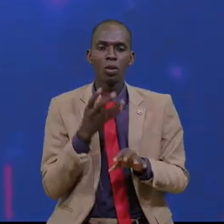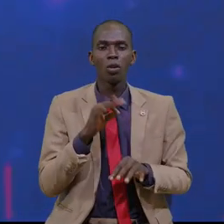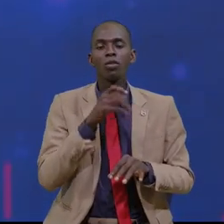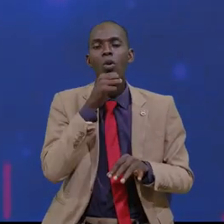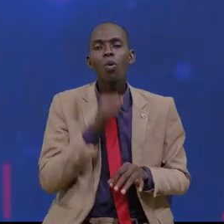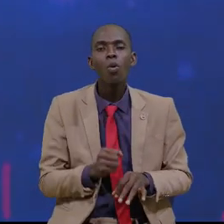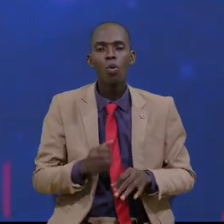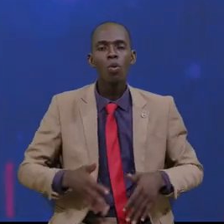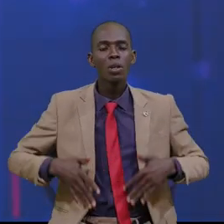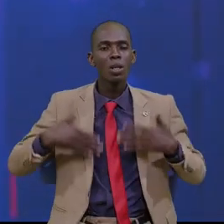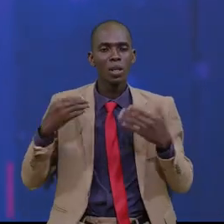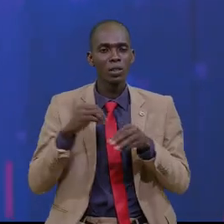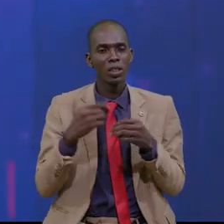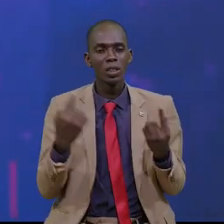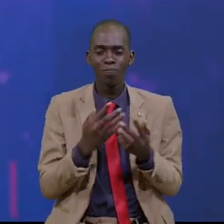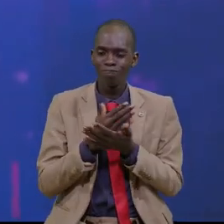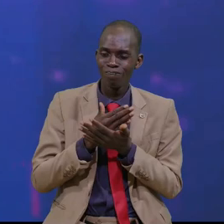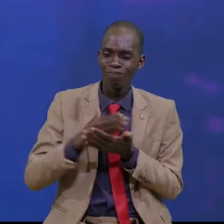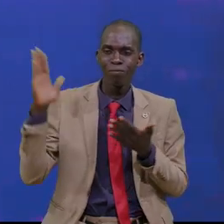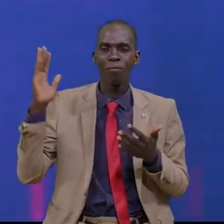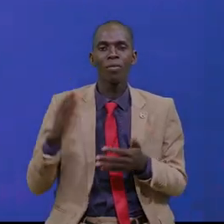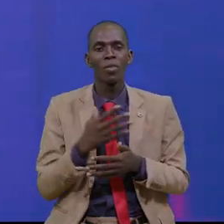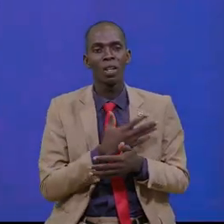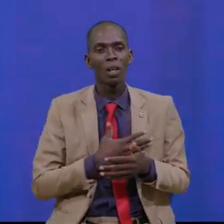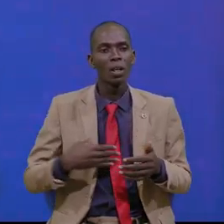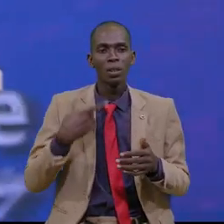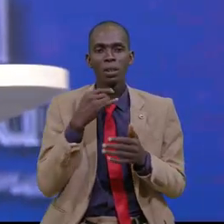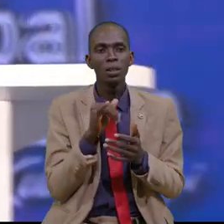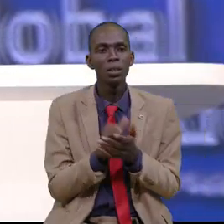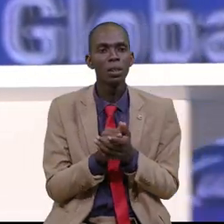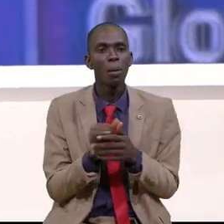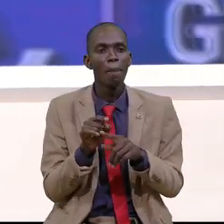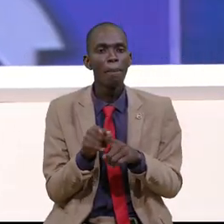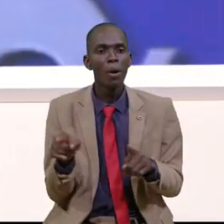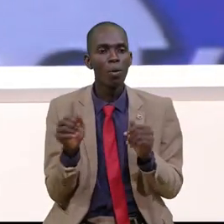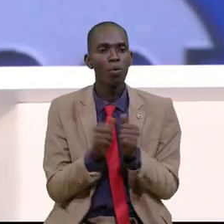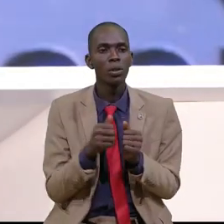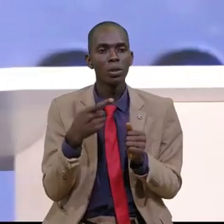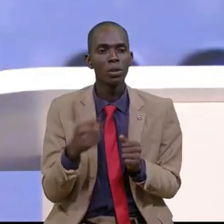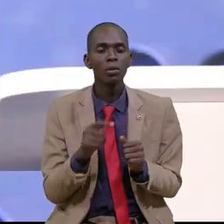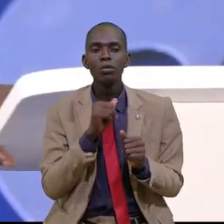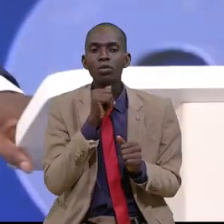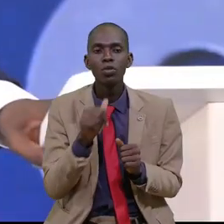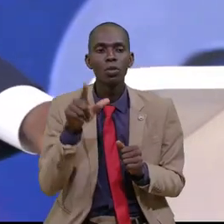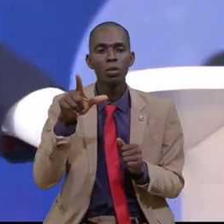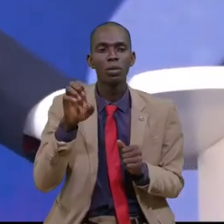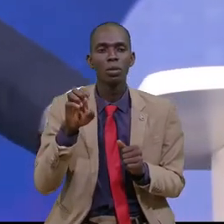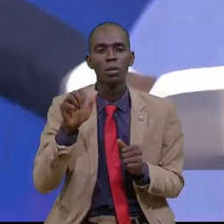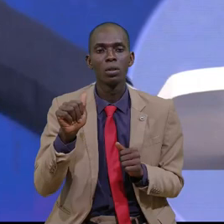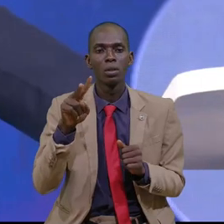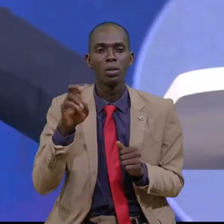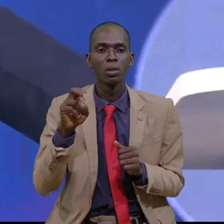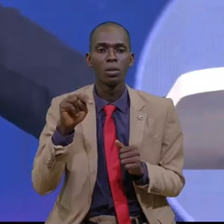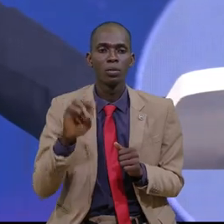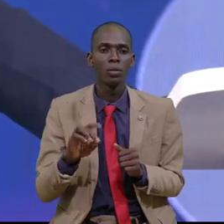were abandoned, but with the unleavened bread of sincerity and truth. Insincerity is